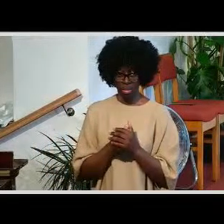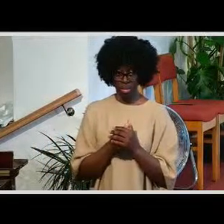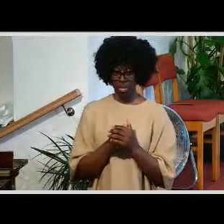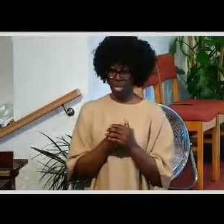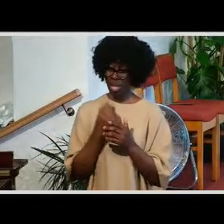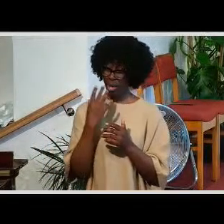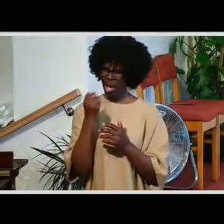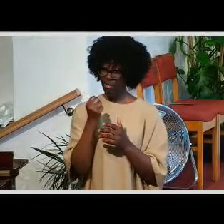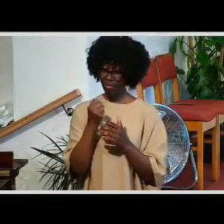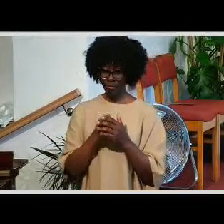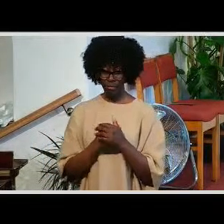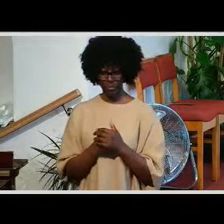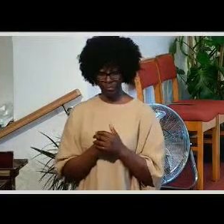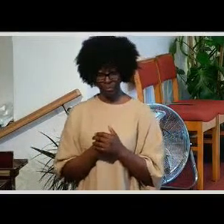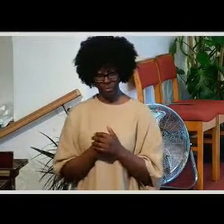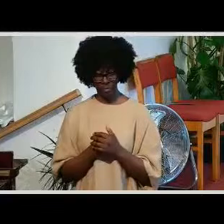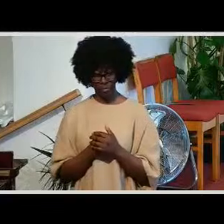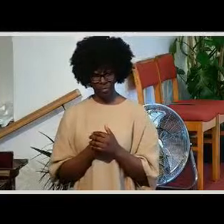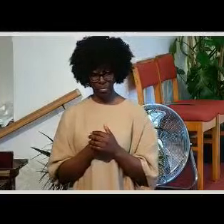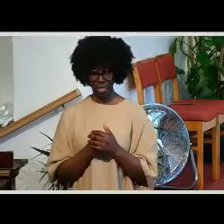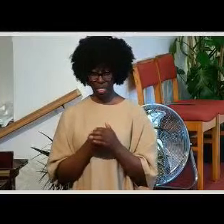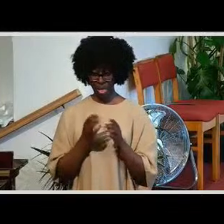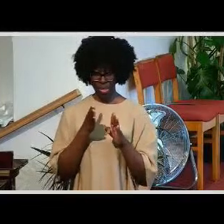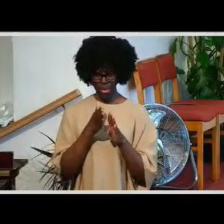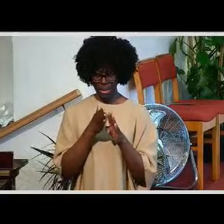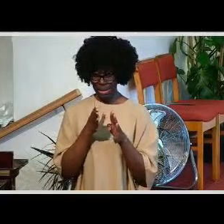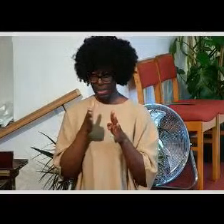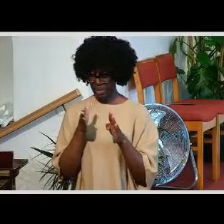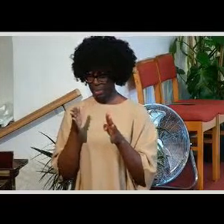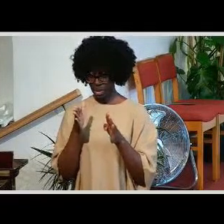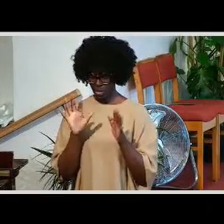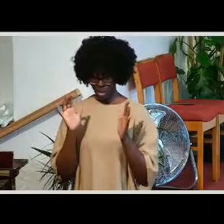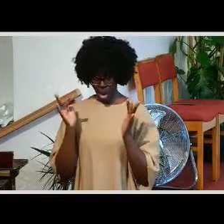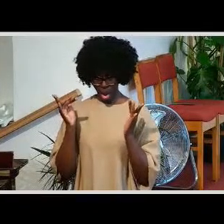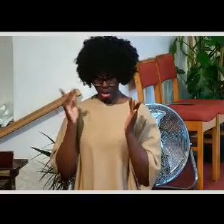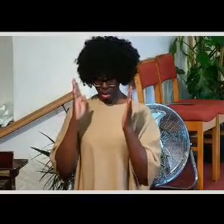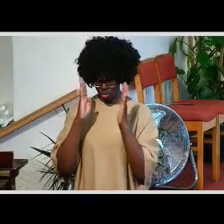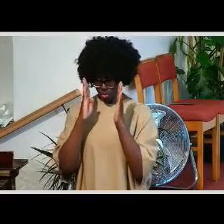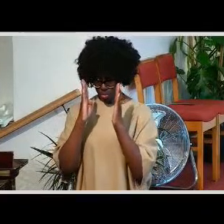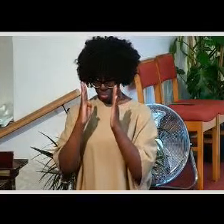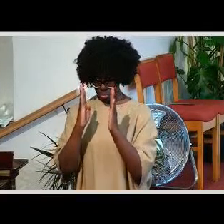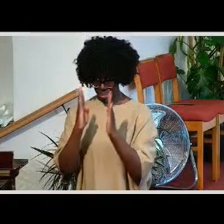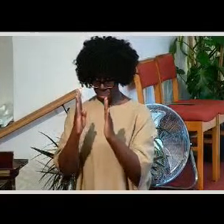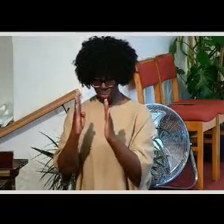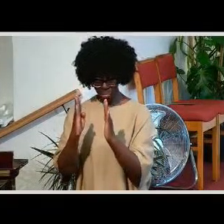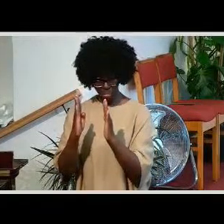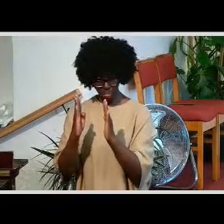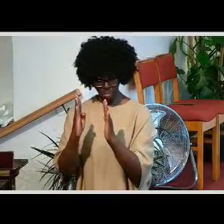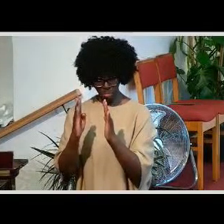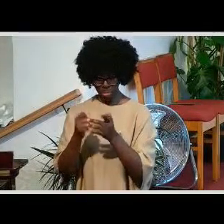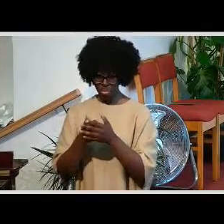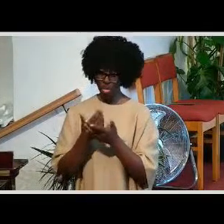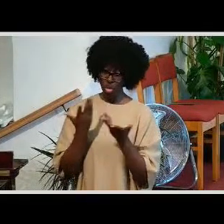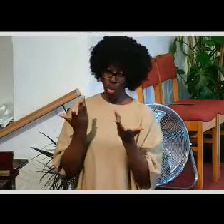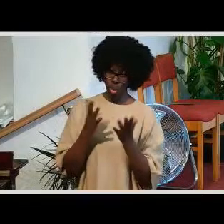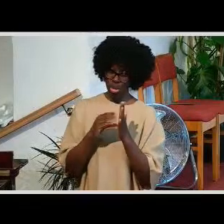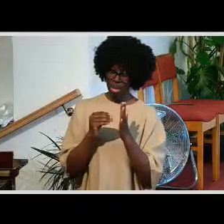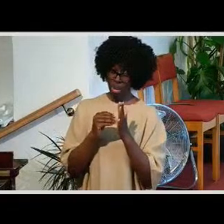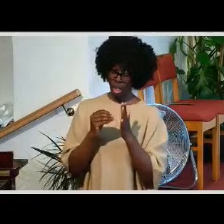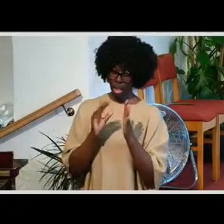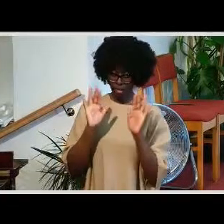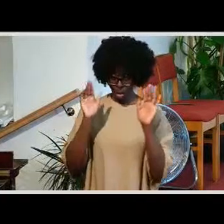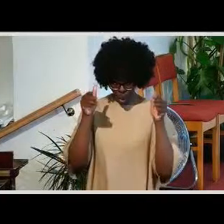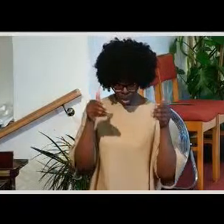have a narrower spectrum of interest. So you may find that someone with autism, if you